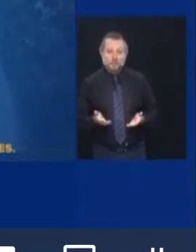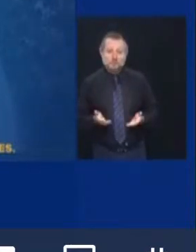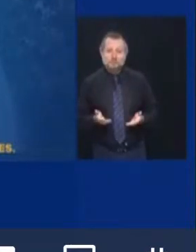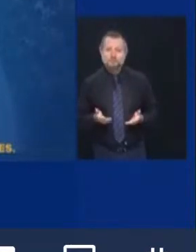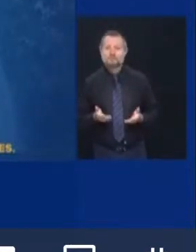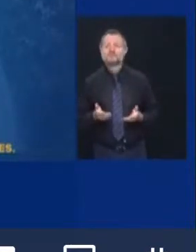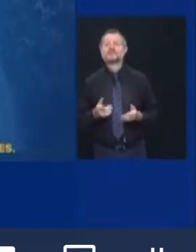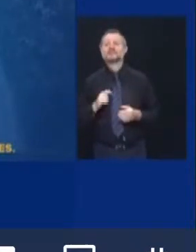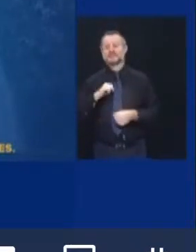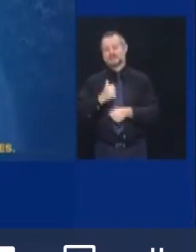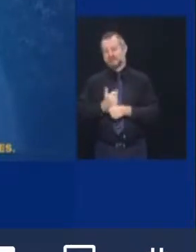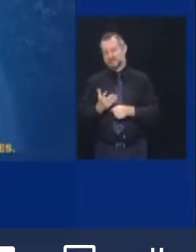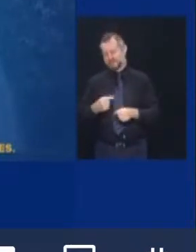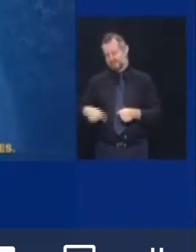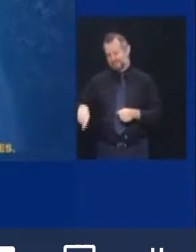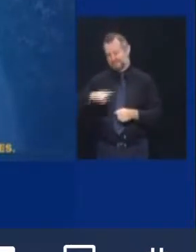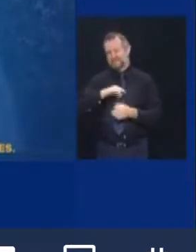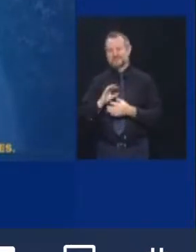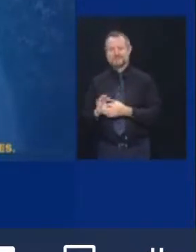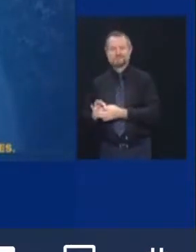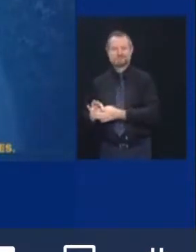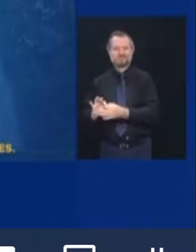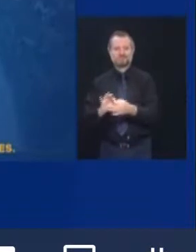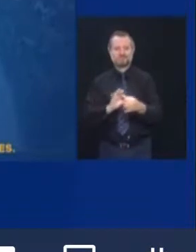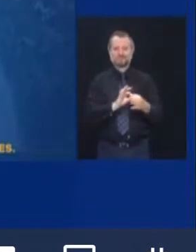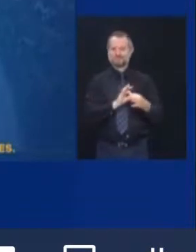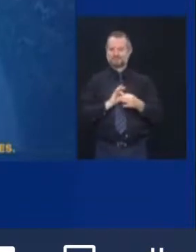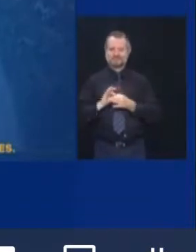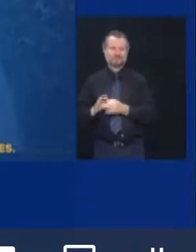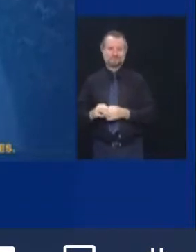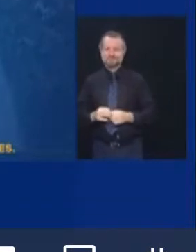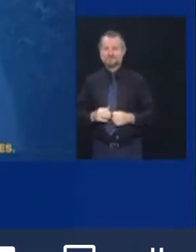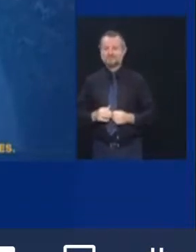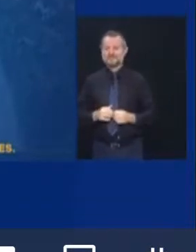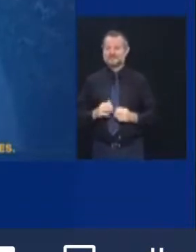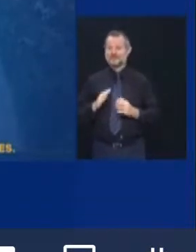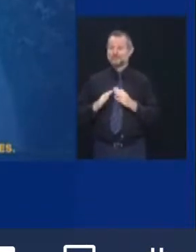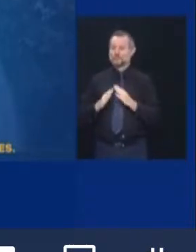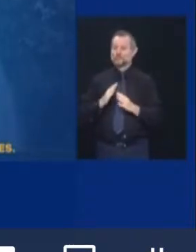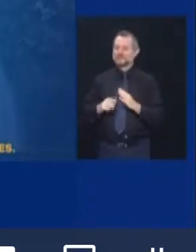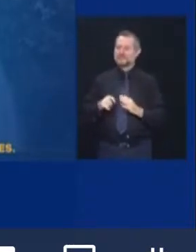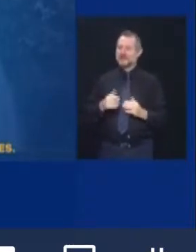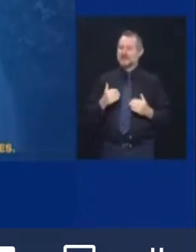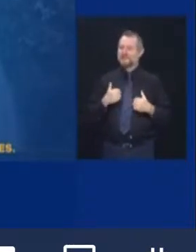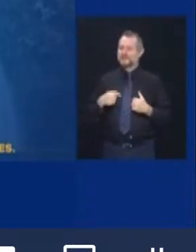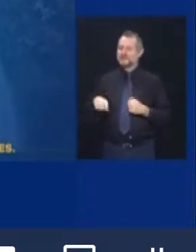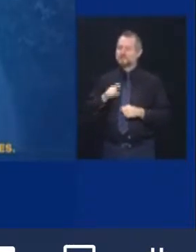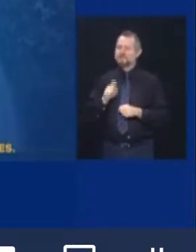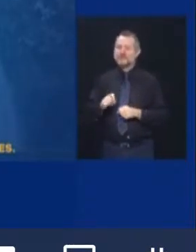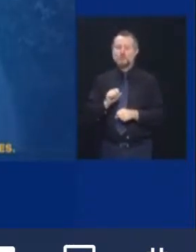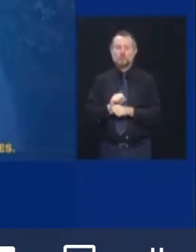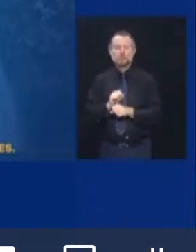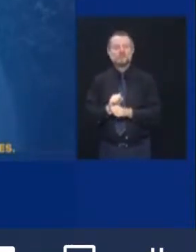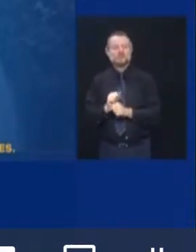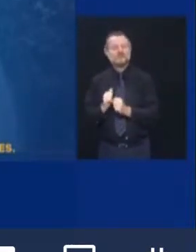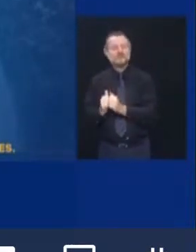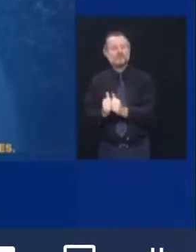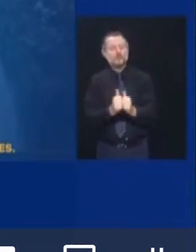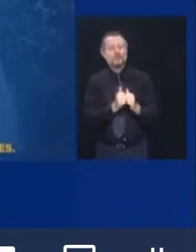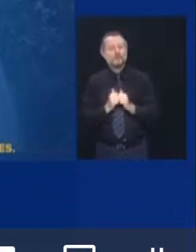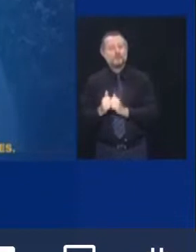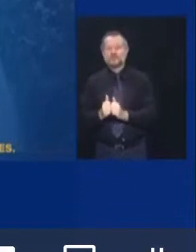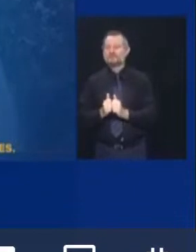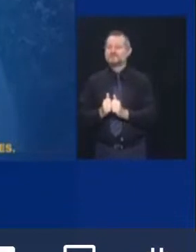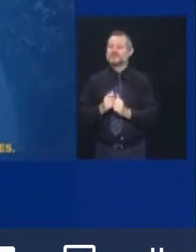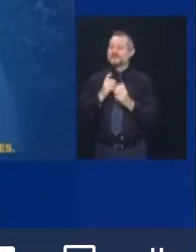Forge community. Literally, community of the common. That spirit where I'm